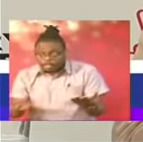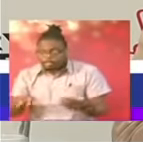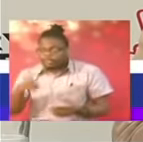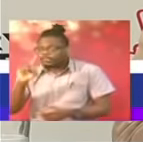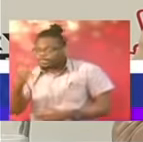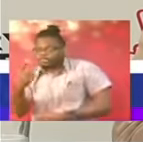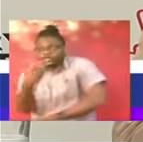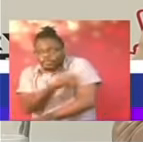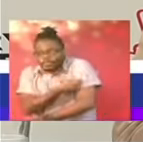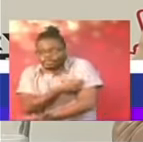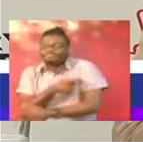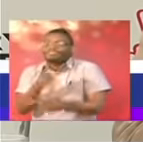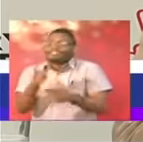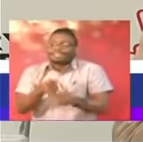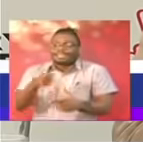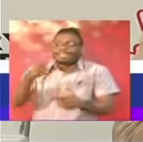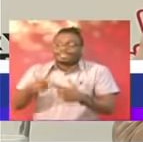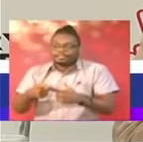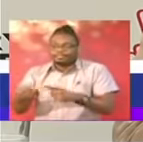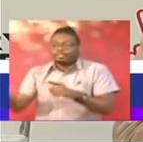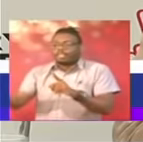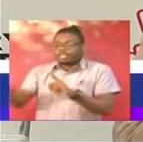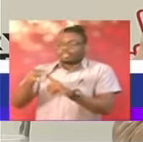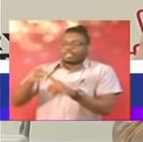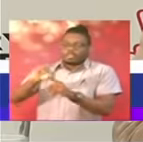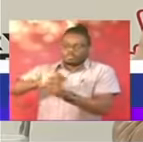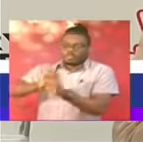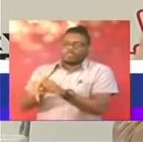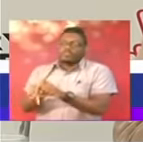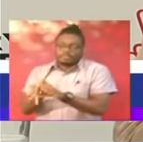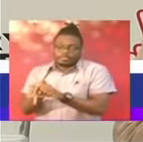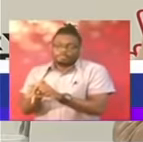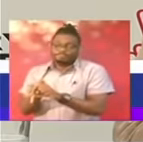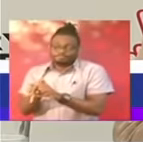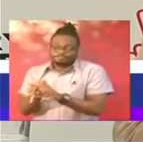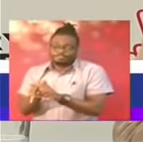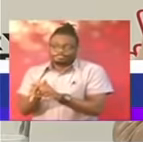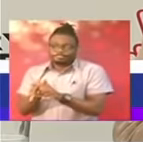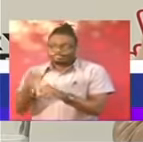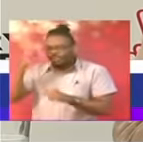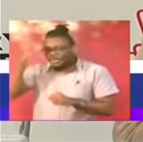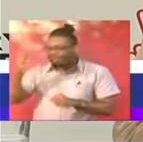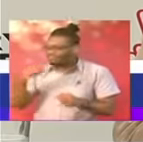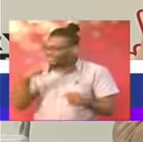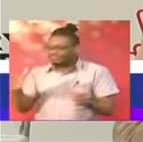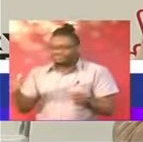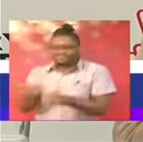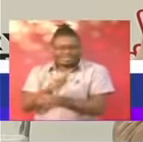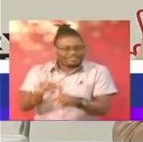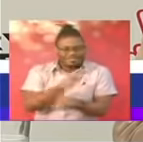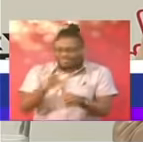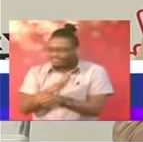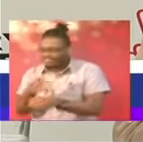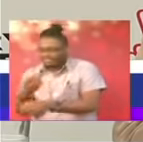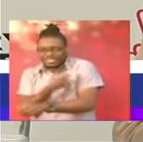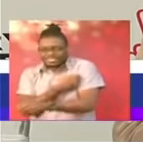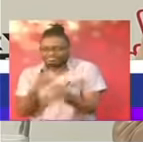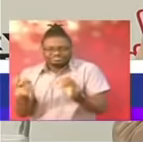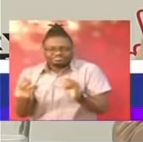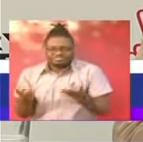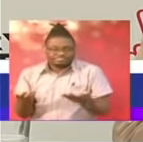to contract COVID-19 disease because they weren't fully vaccinated yet, and the COVID-19